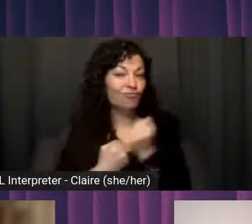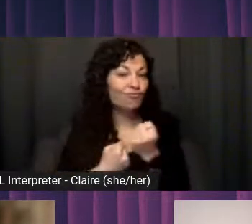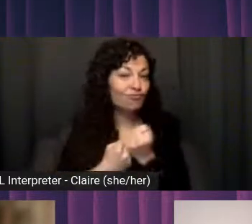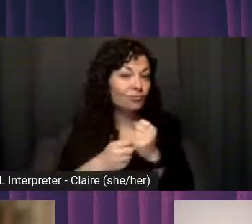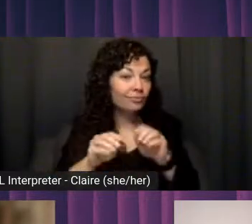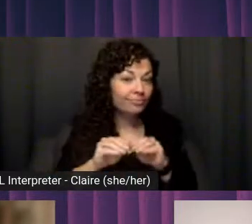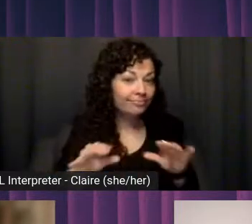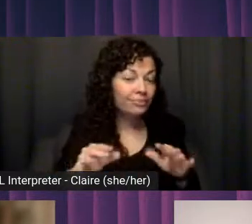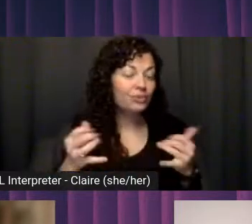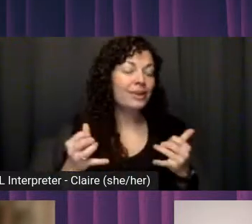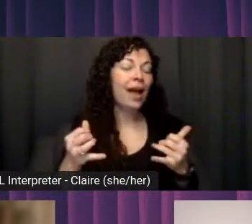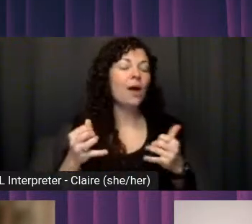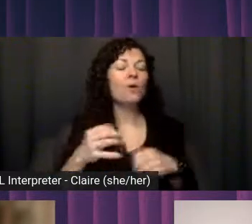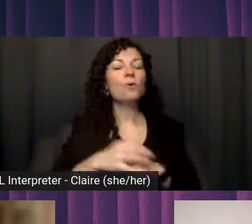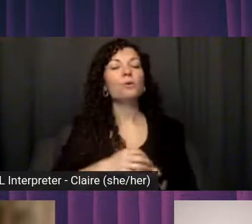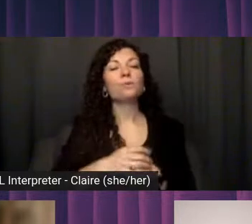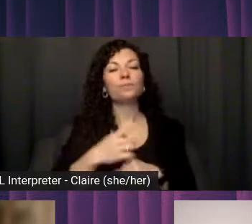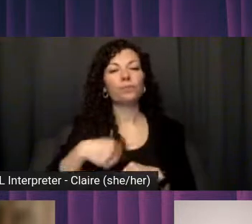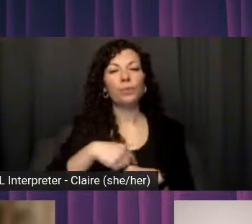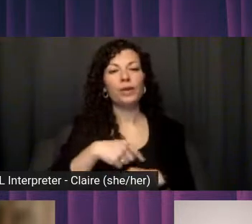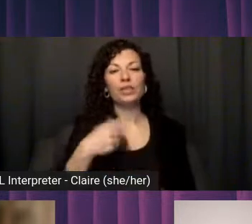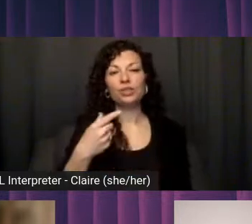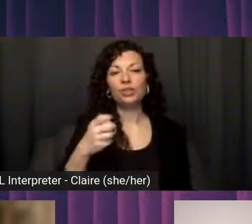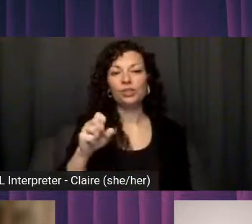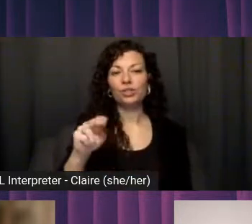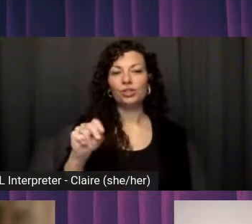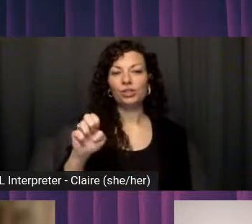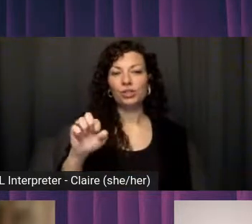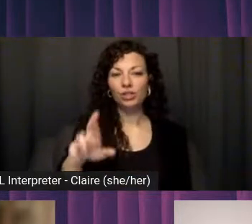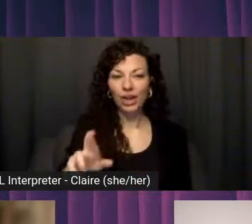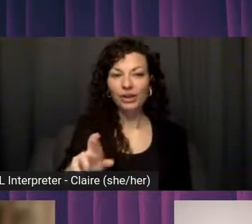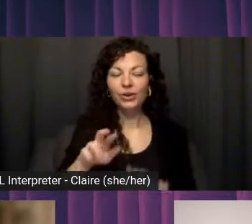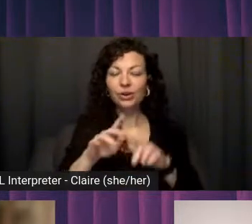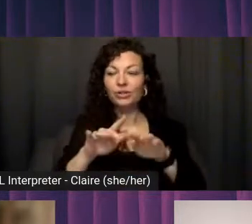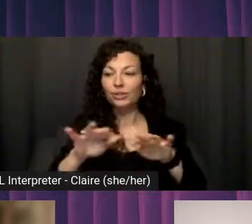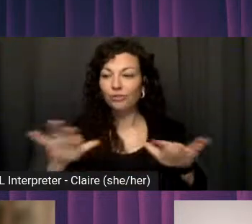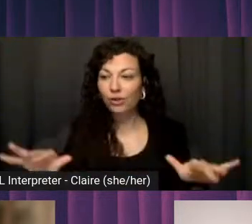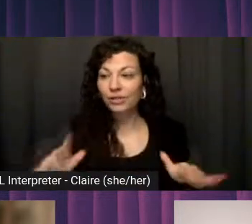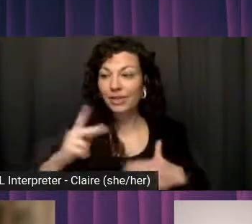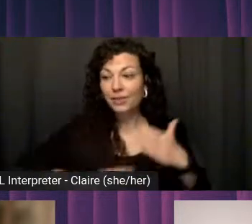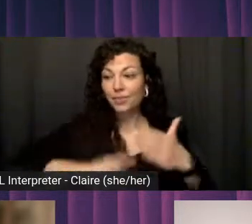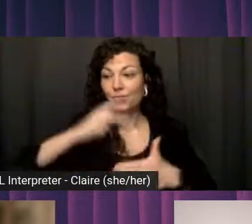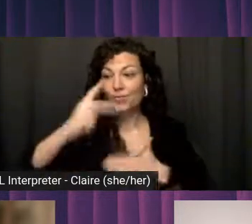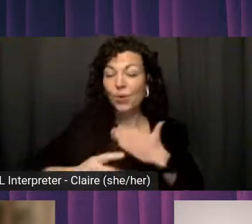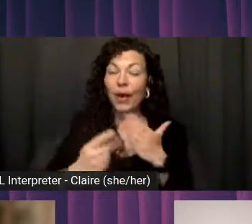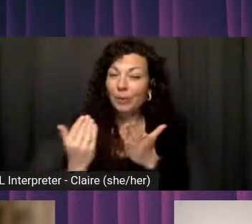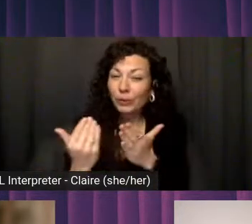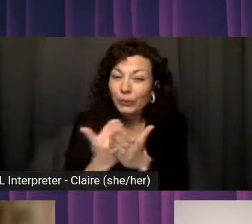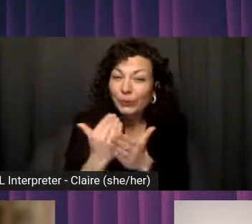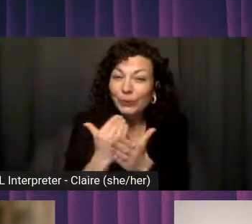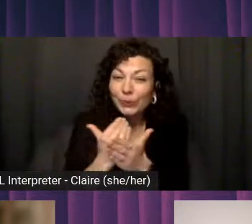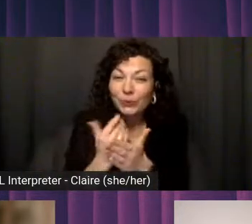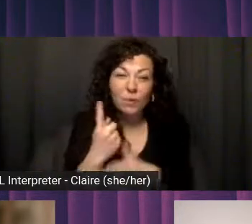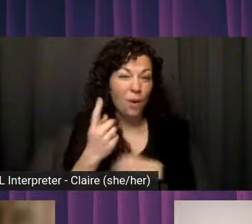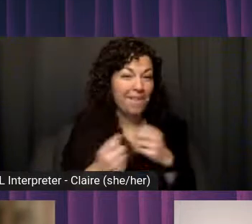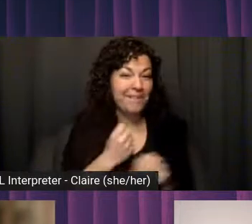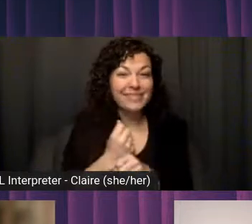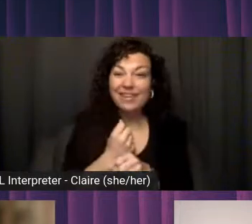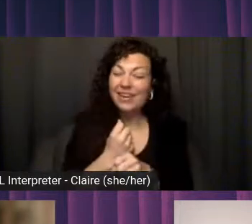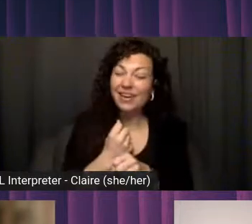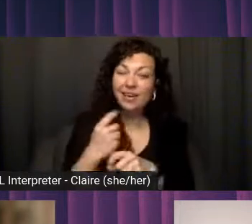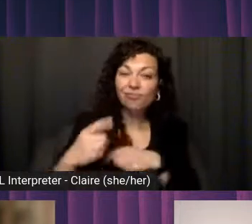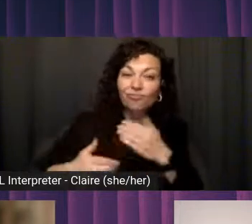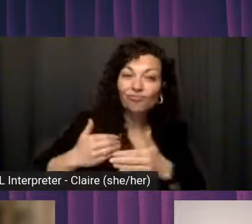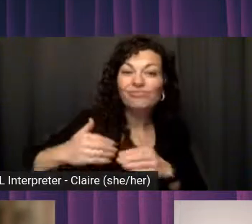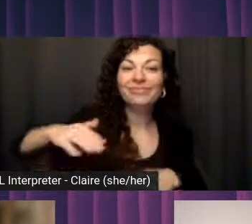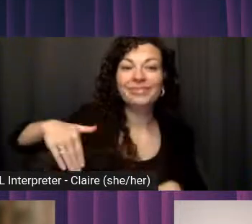Resilience Program, which is not quite a year old yet. We provide individual,